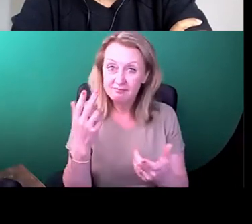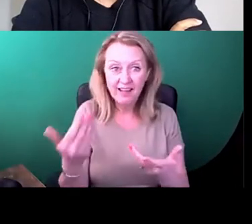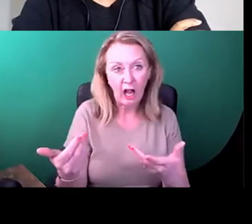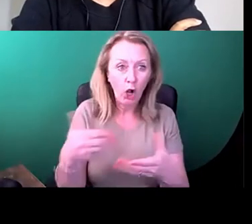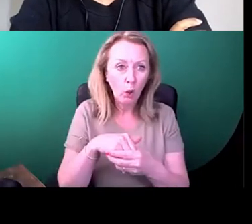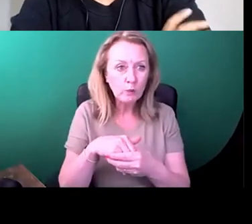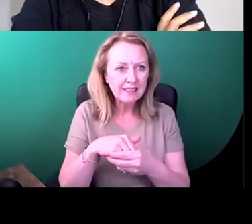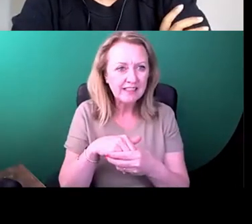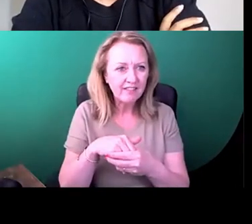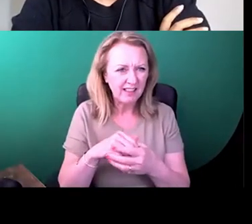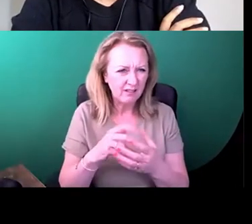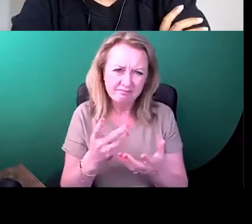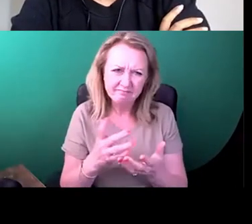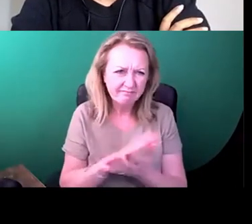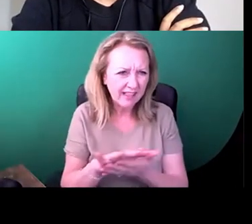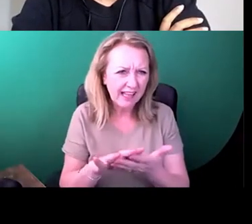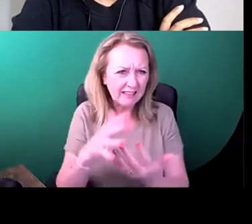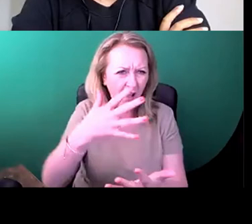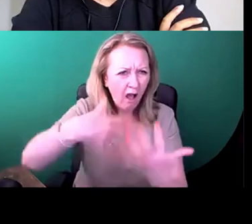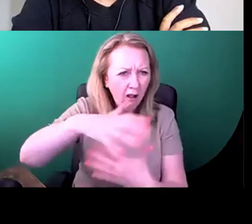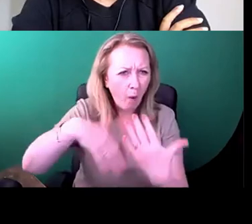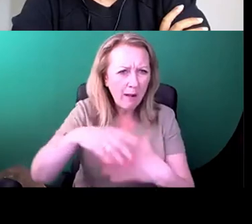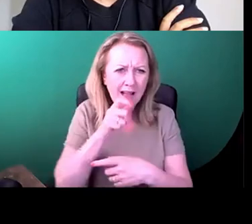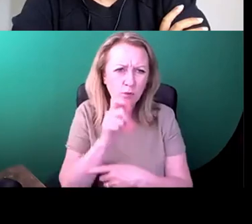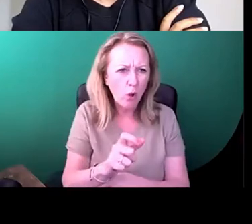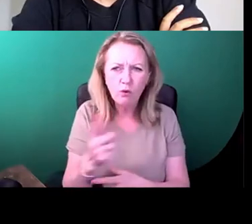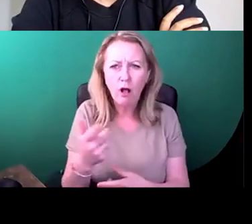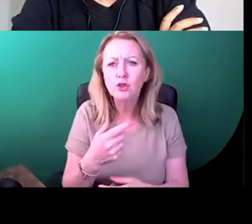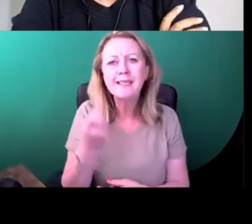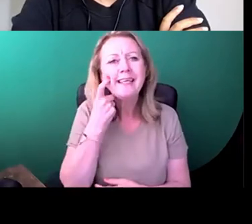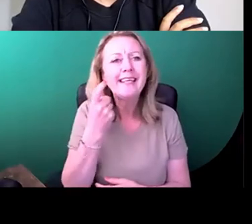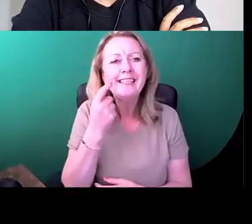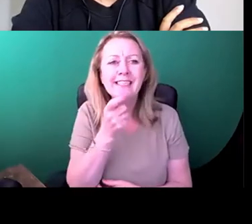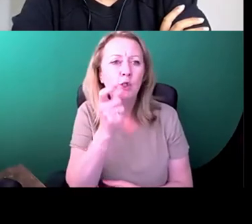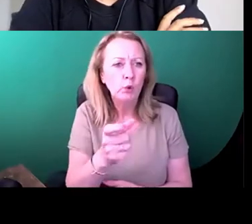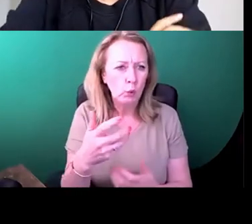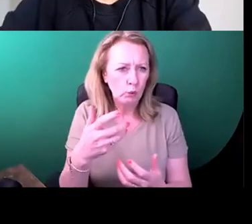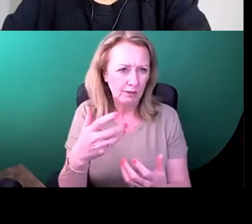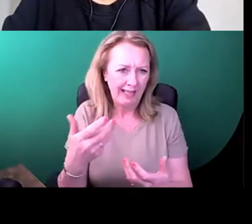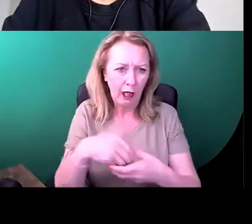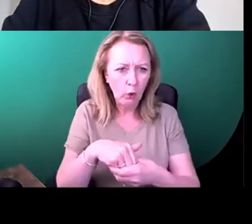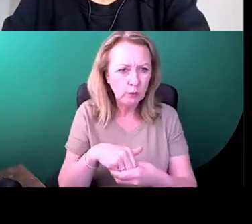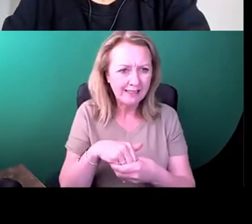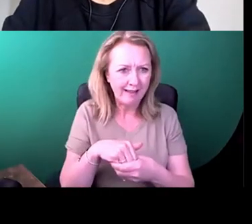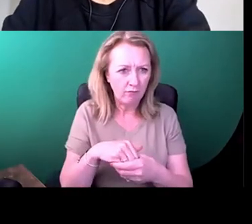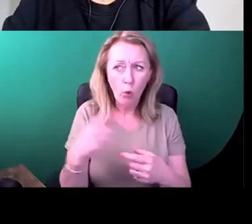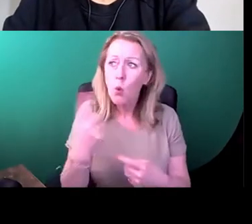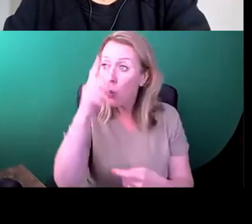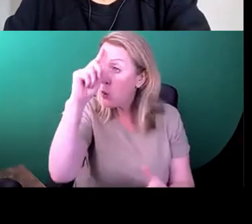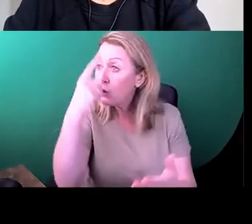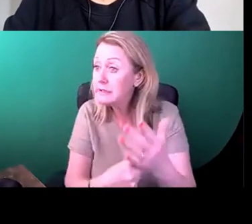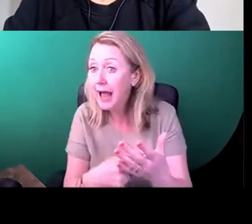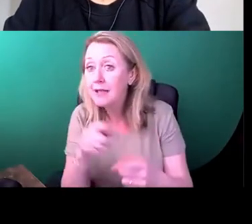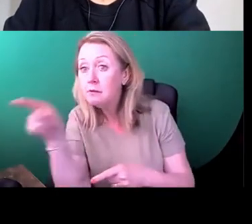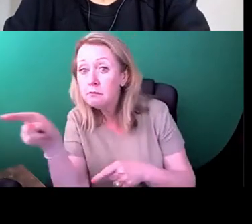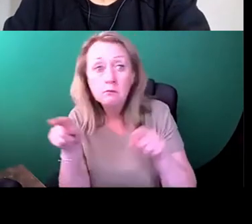complex word and not to be used lightly. In fact, it's a word that I rarely use, because whom decides whom is